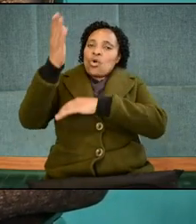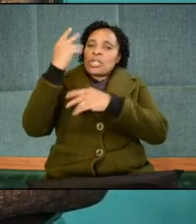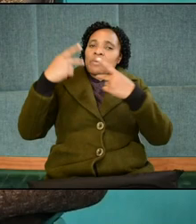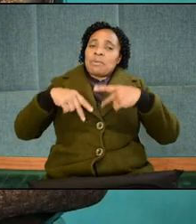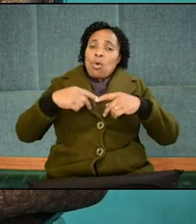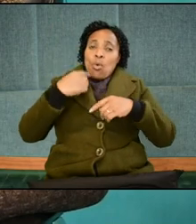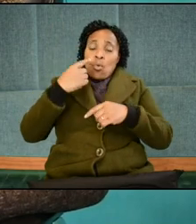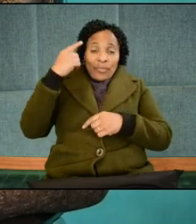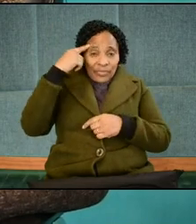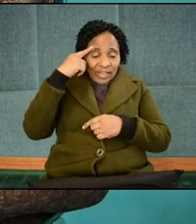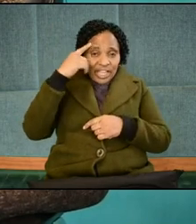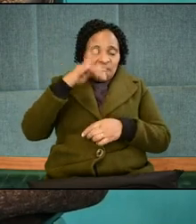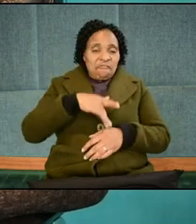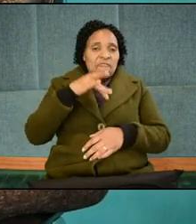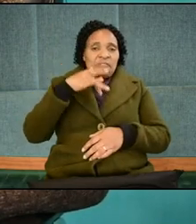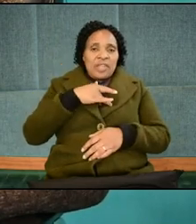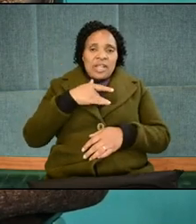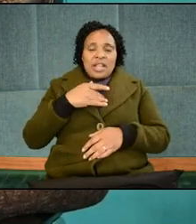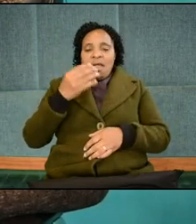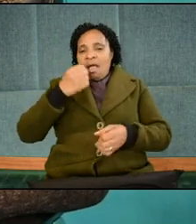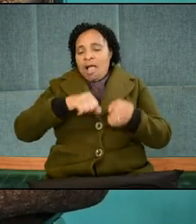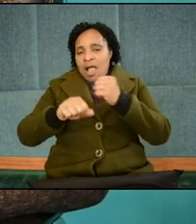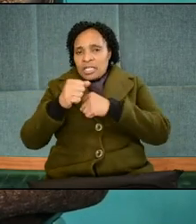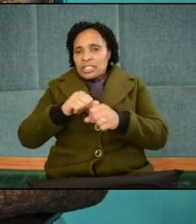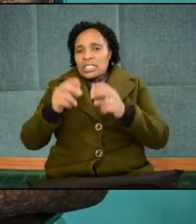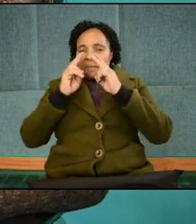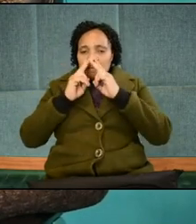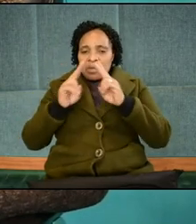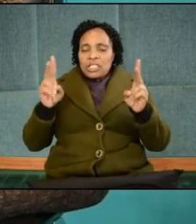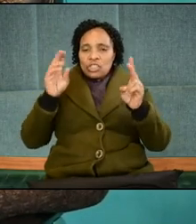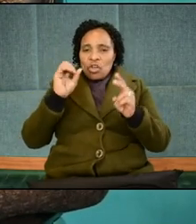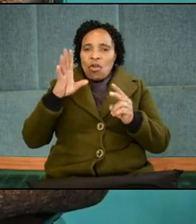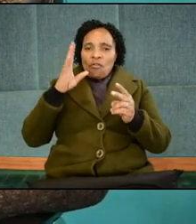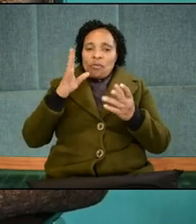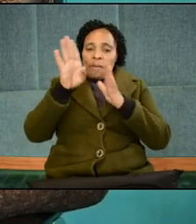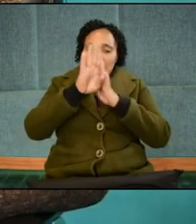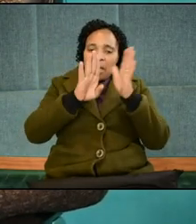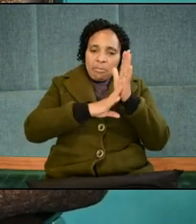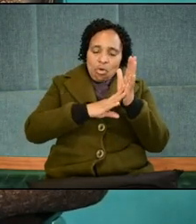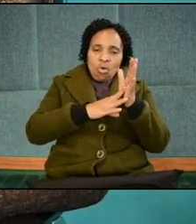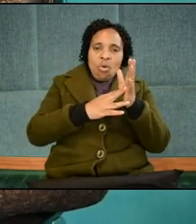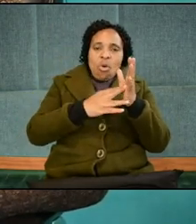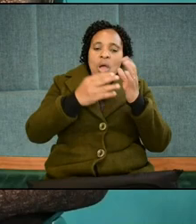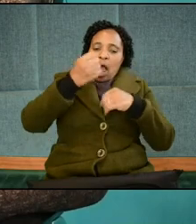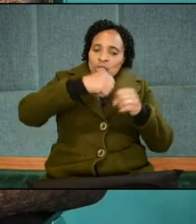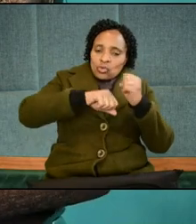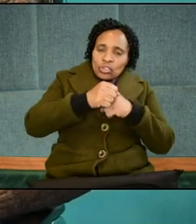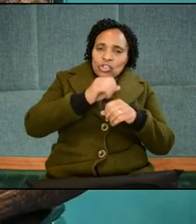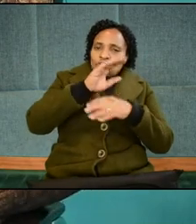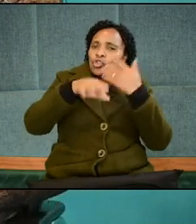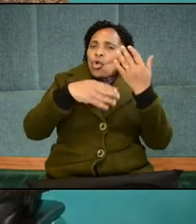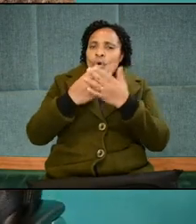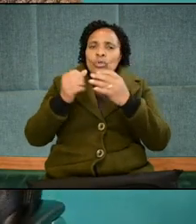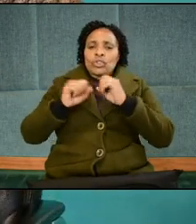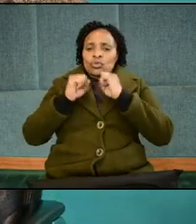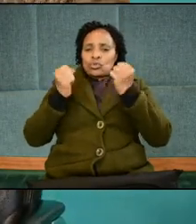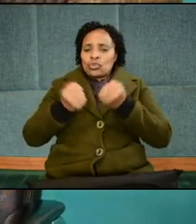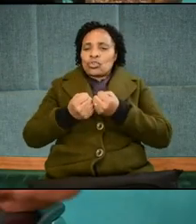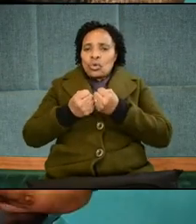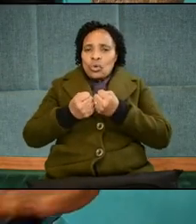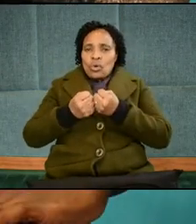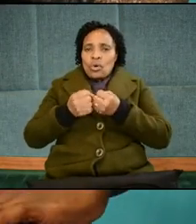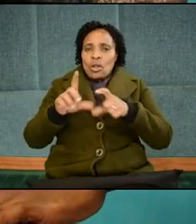think, feel, and act in harmony with biblical principles in all aspects of personal and social life. Now,